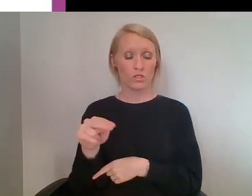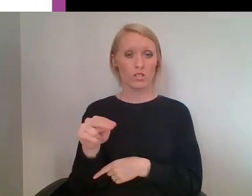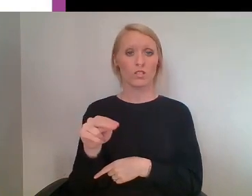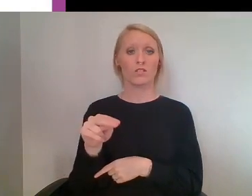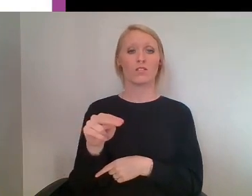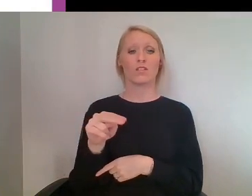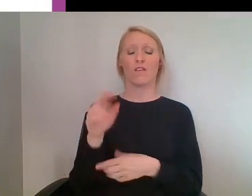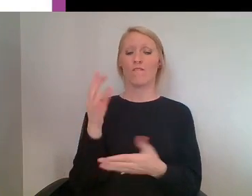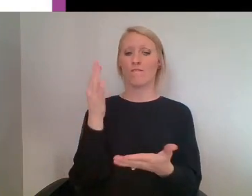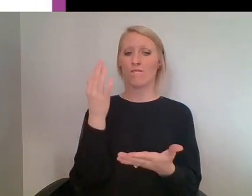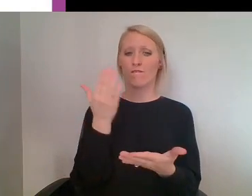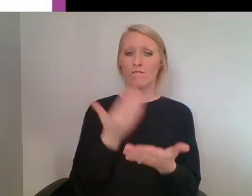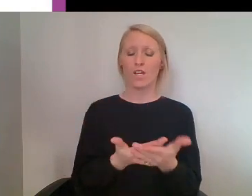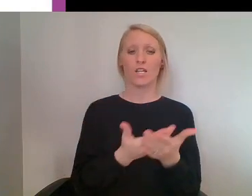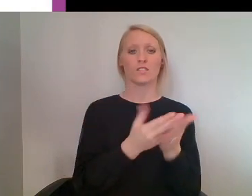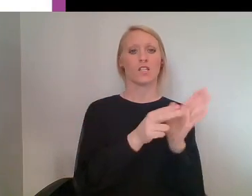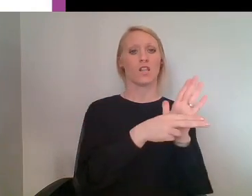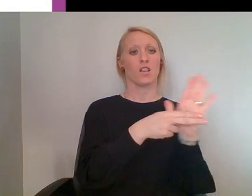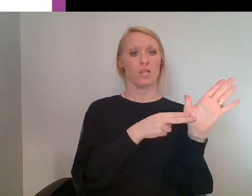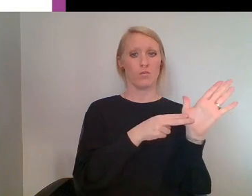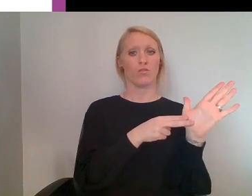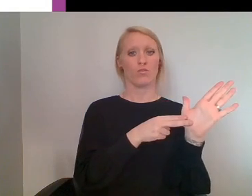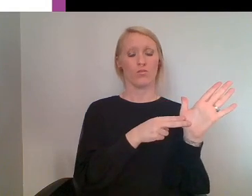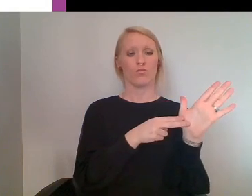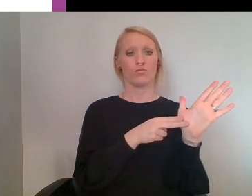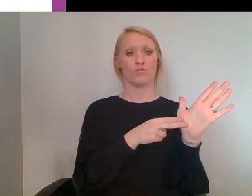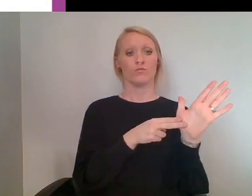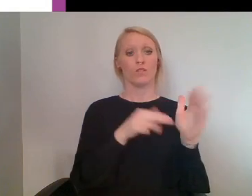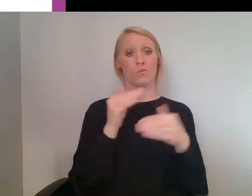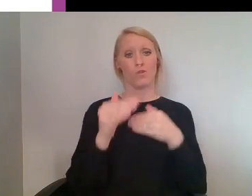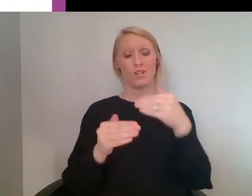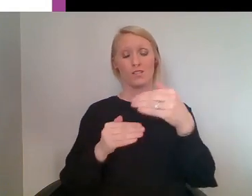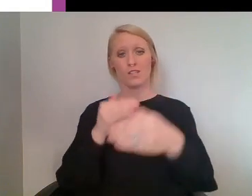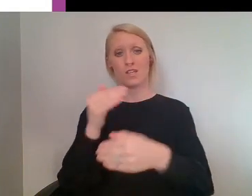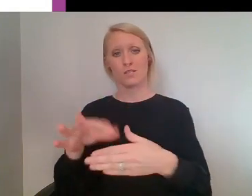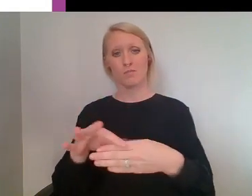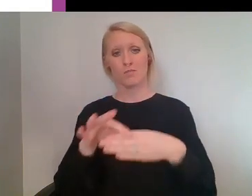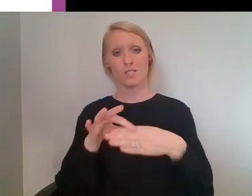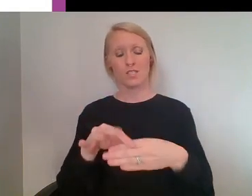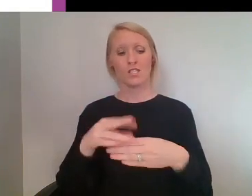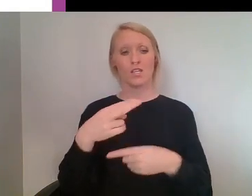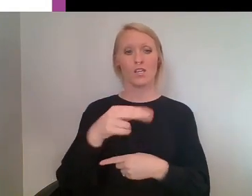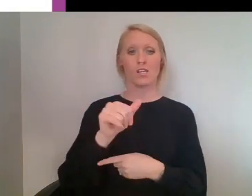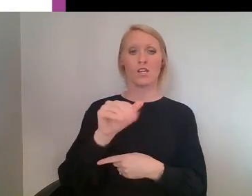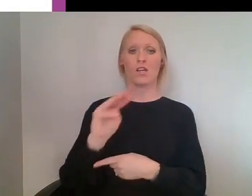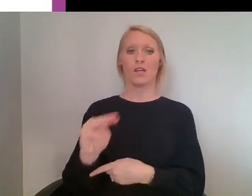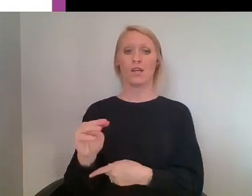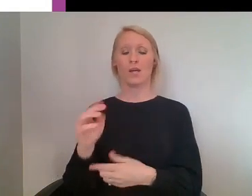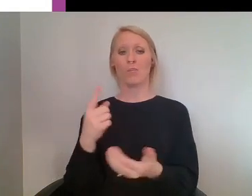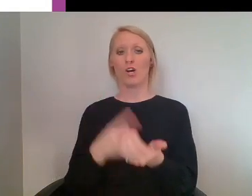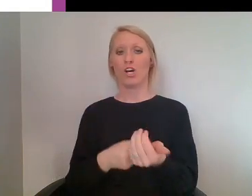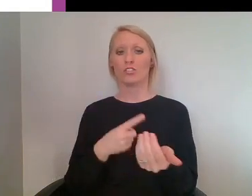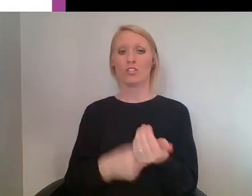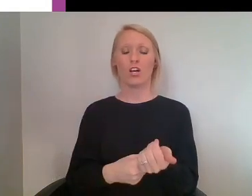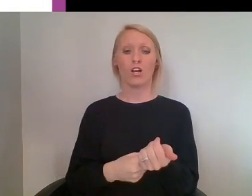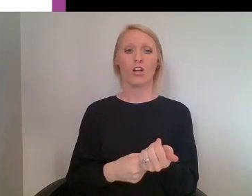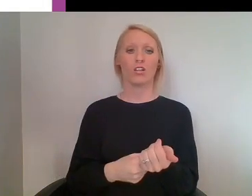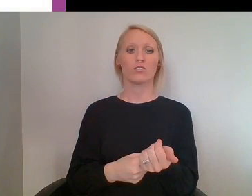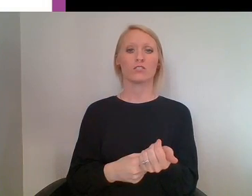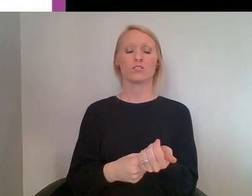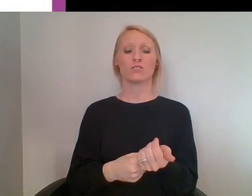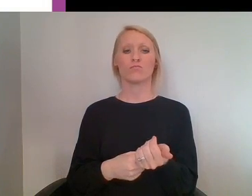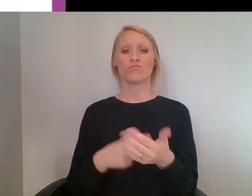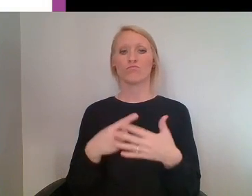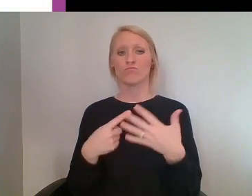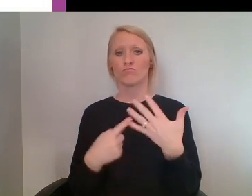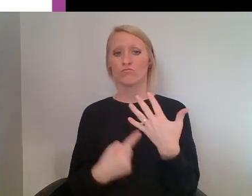salt that contains in that meat. Processed meats such as ham, sausages, like hot dogs, deli meats have a